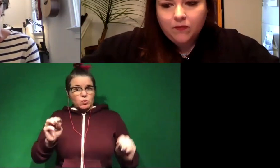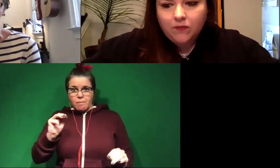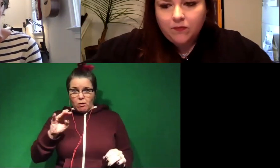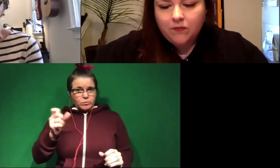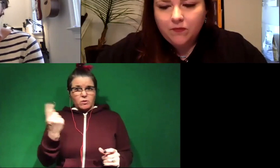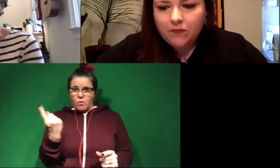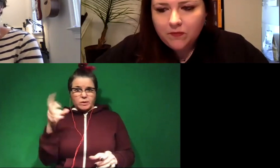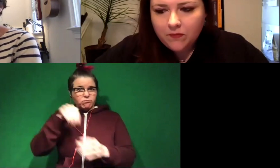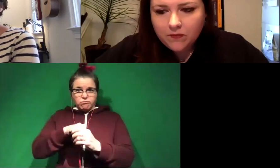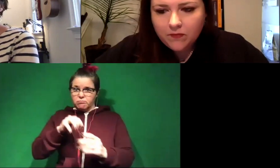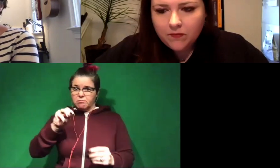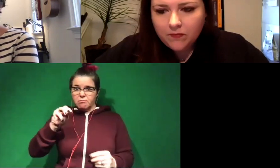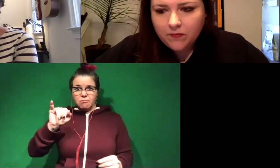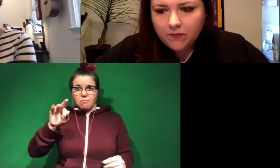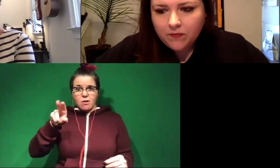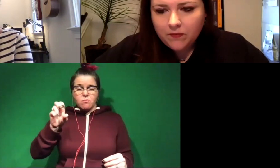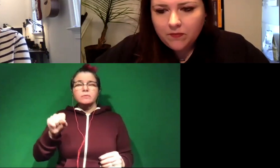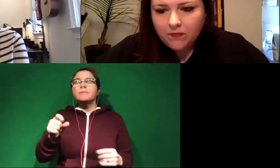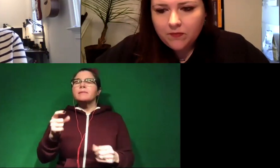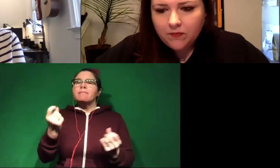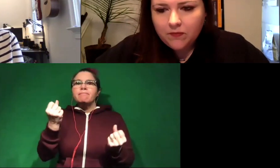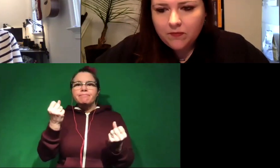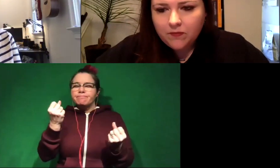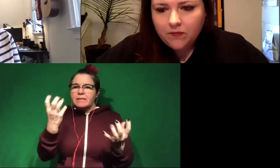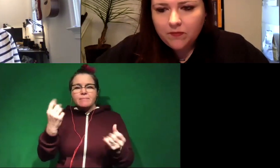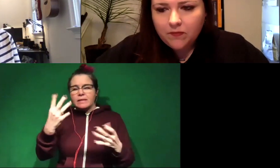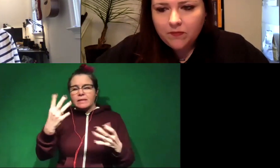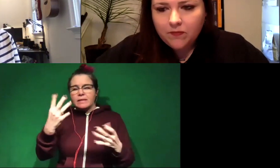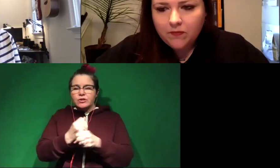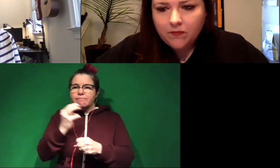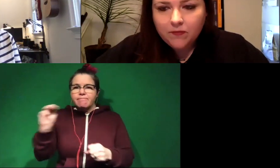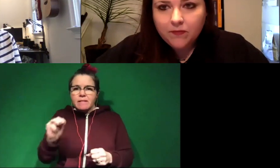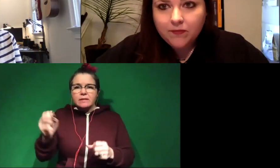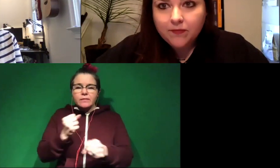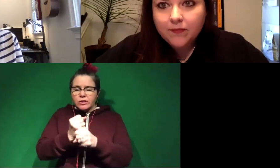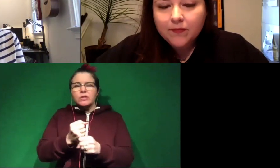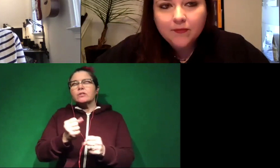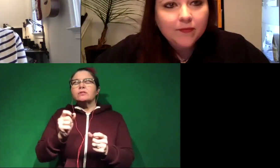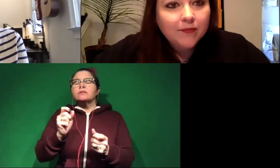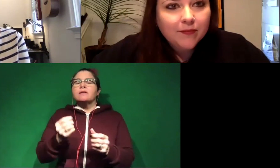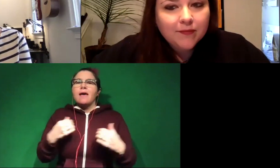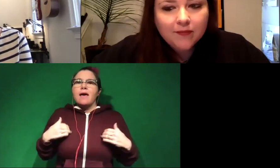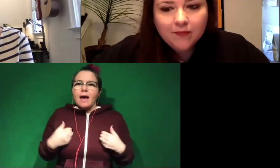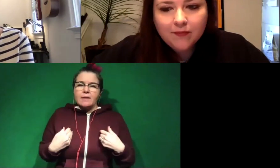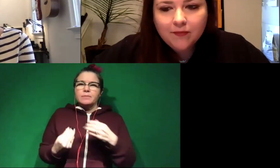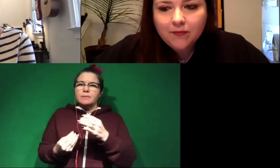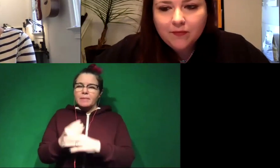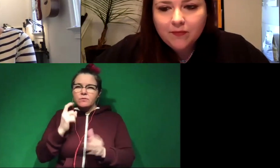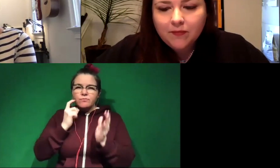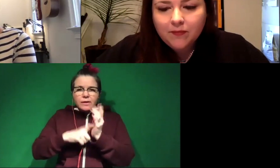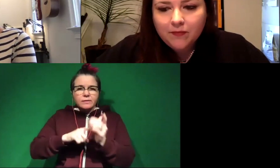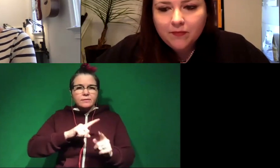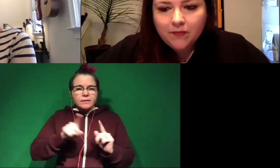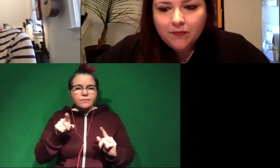over time, talking about long millions of years, animals and plants have learned to recognize the difference